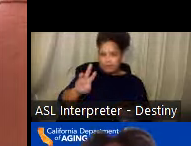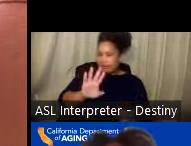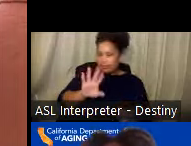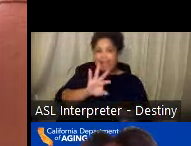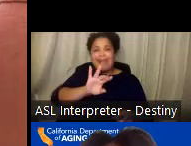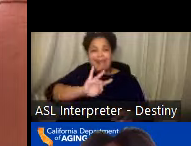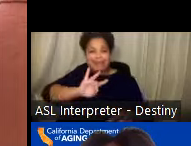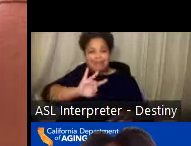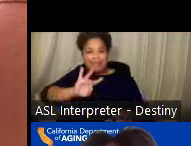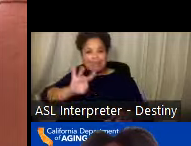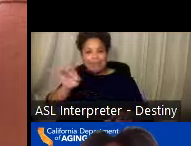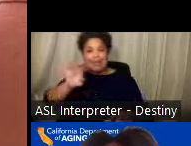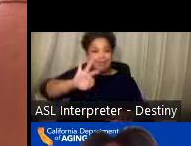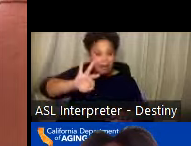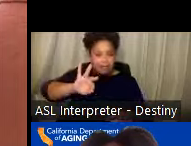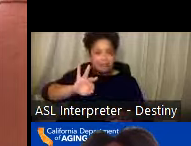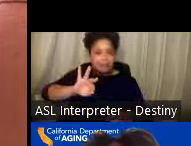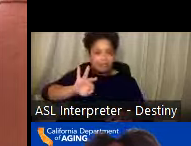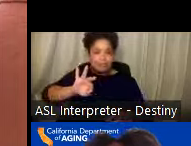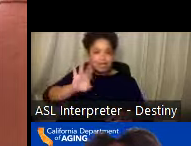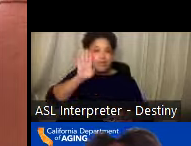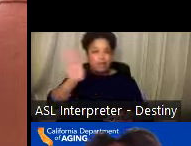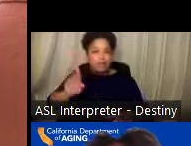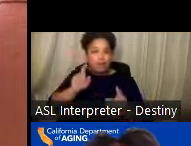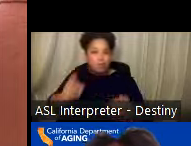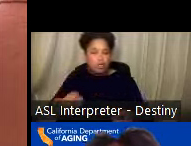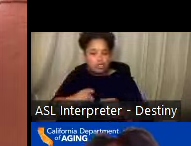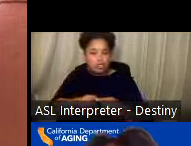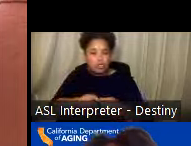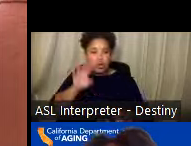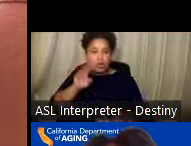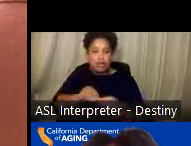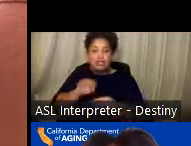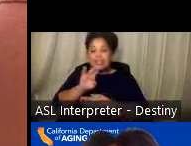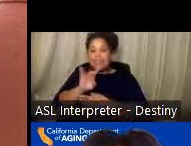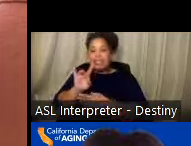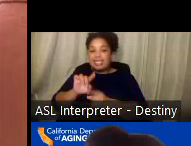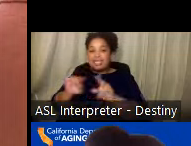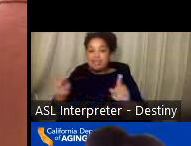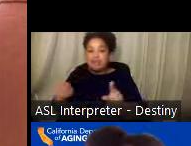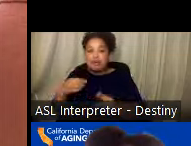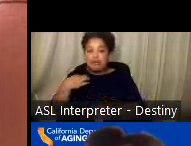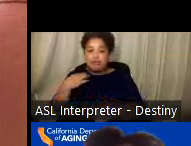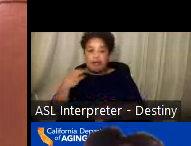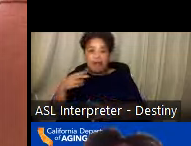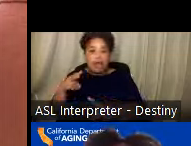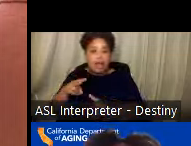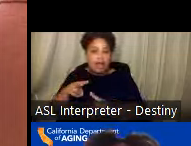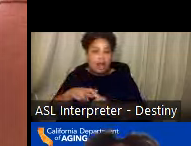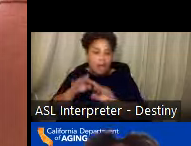but $89 million that will be awarded to 78 different applicants.